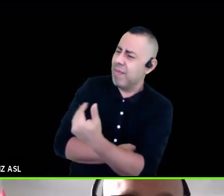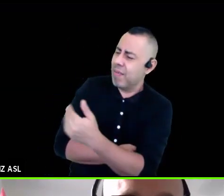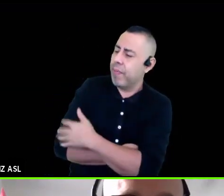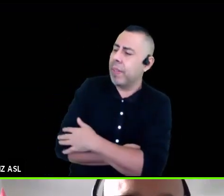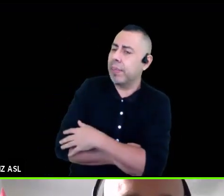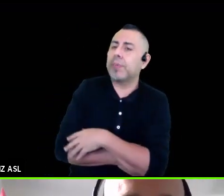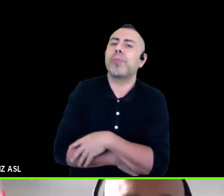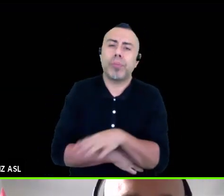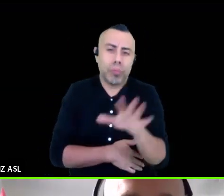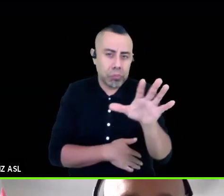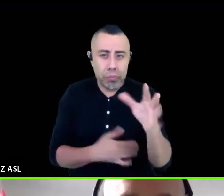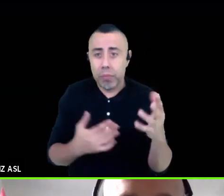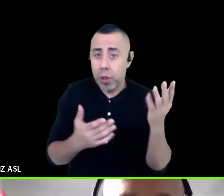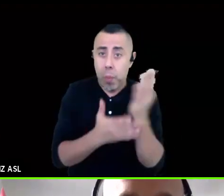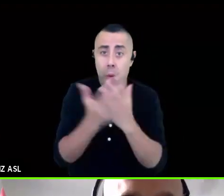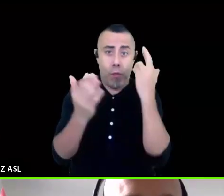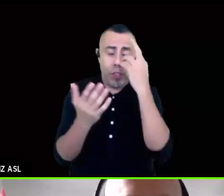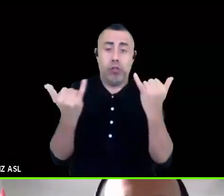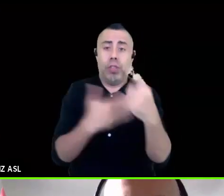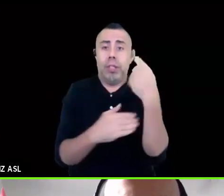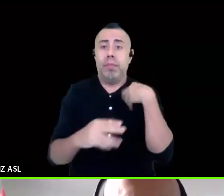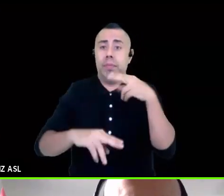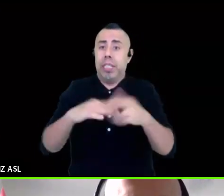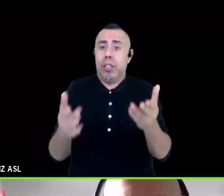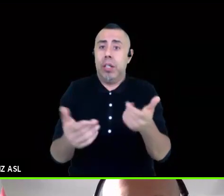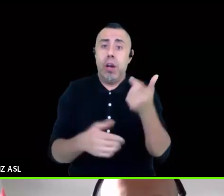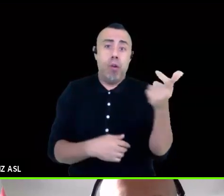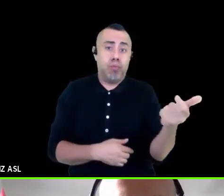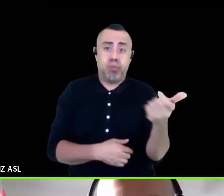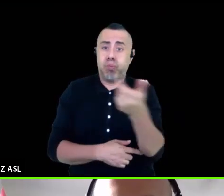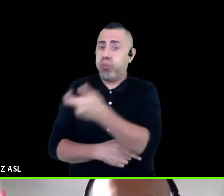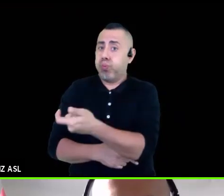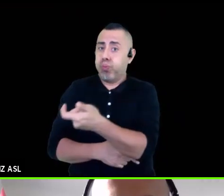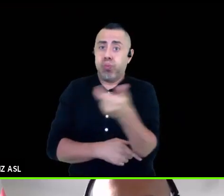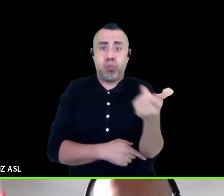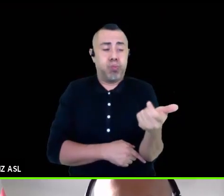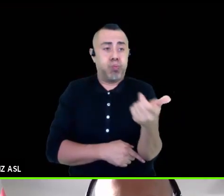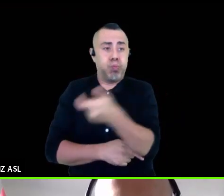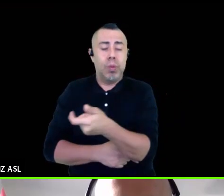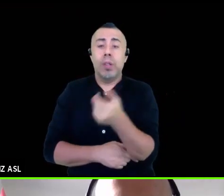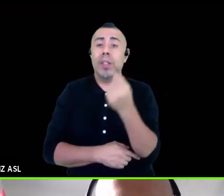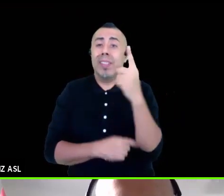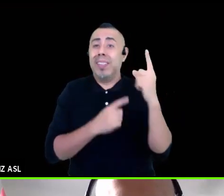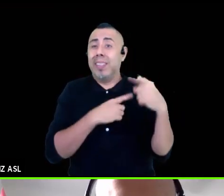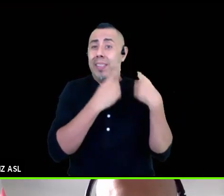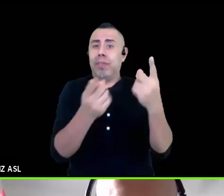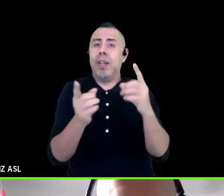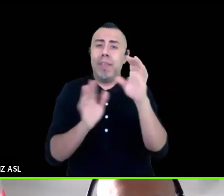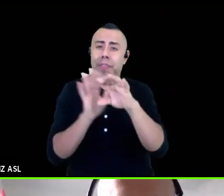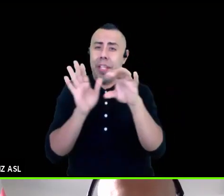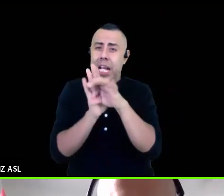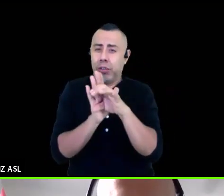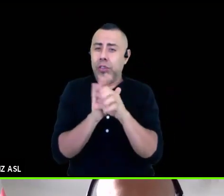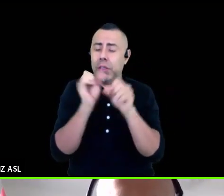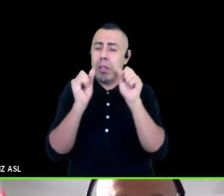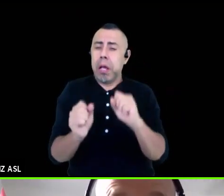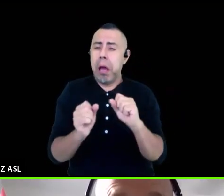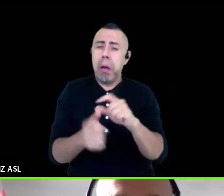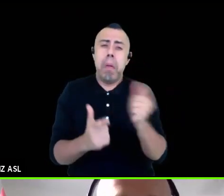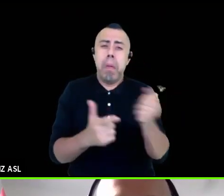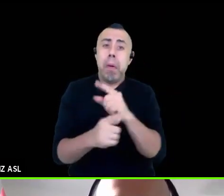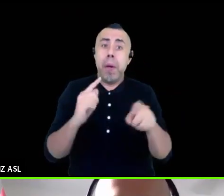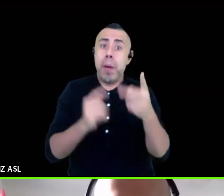two of you, and some of the parts, the characters have been interchangeable, but you two have been with these parts from the beginning,